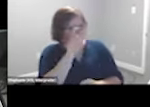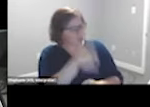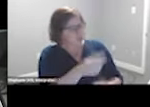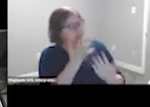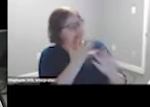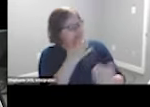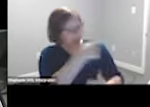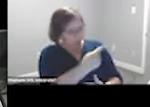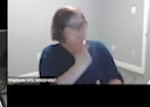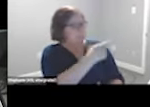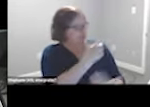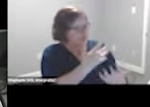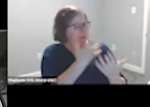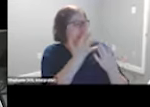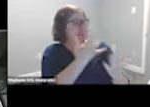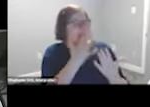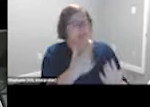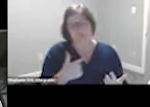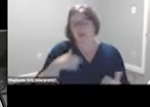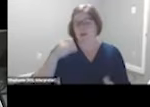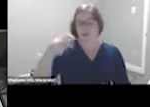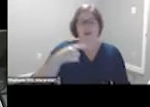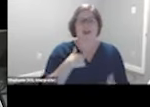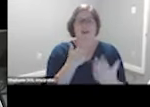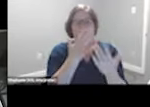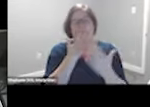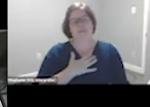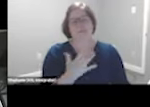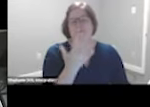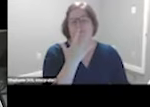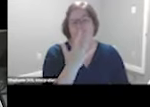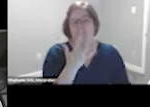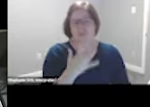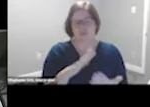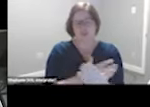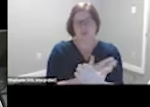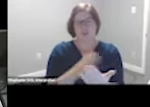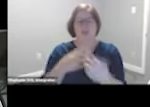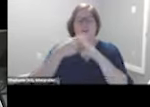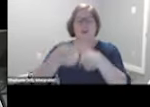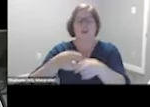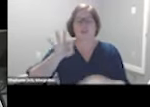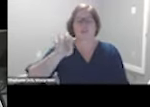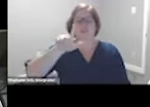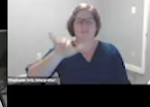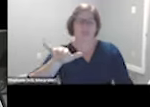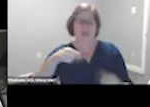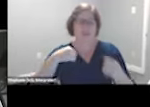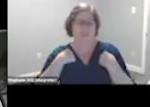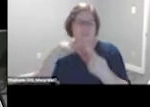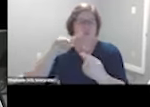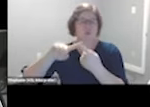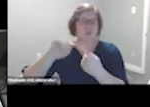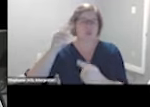in a space." So I sang my favorite song, "Fly Me to the Moon." Yeah, even before becoming an astronaut, "Fly Me to the Moon" was